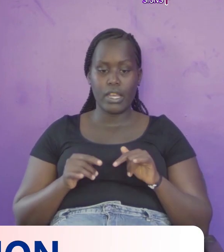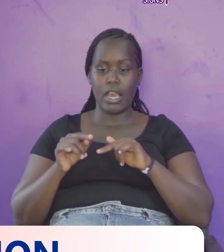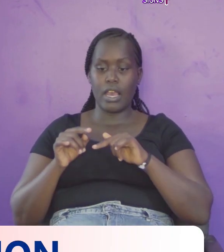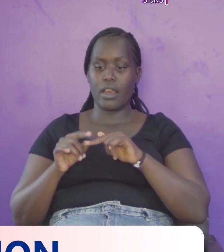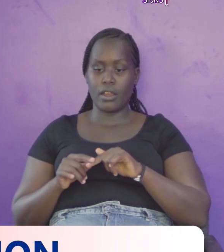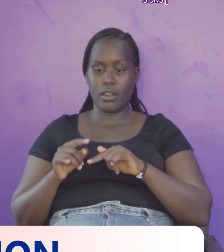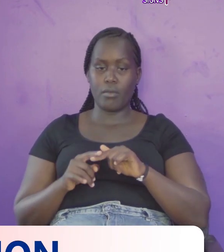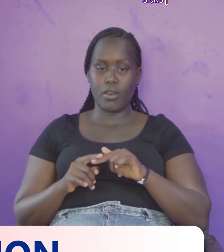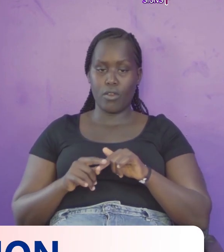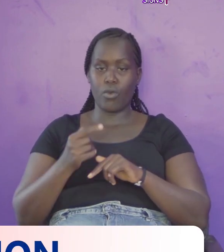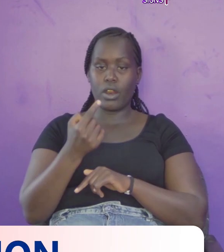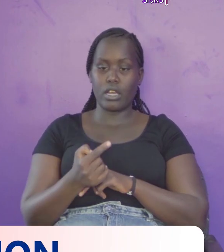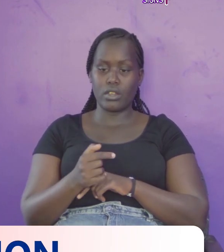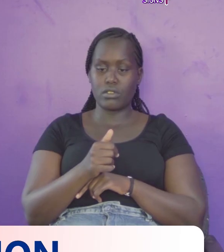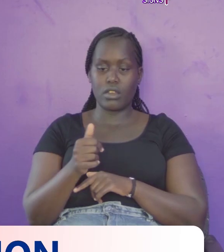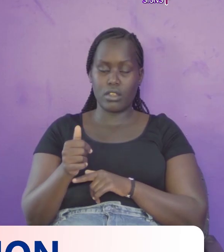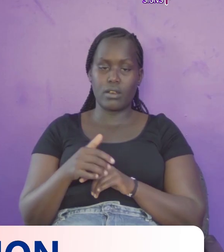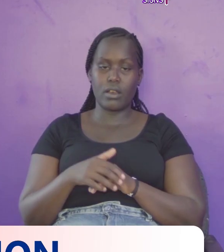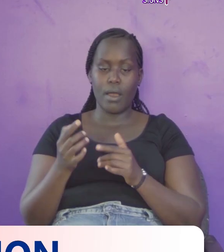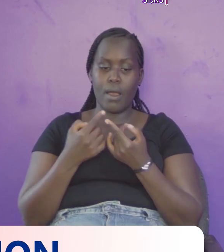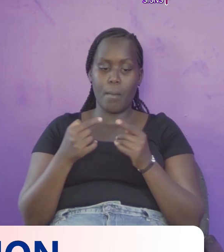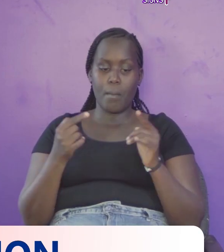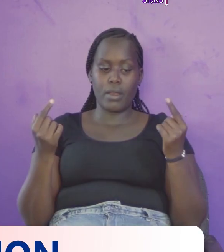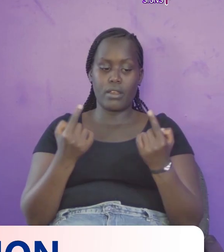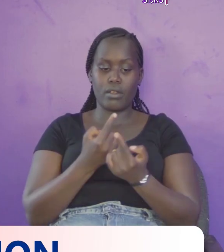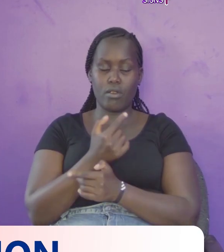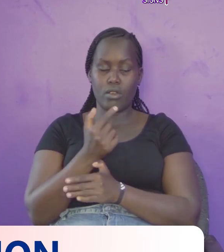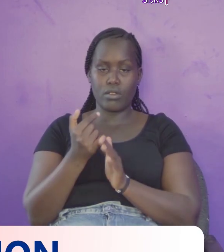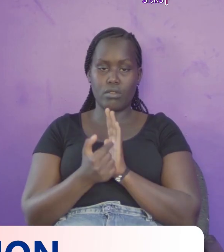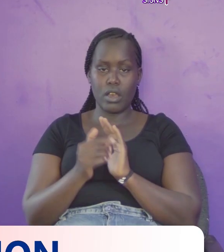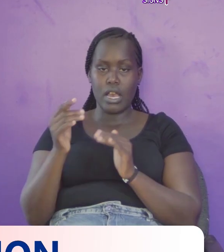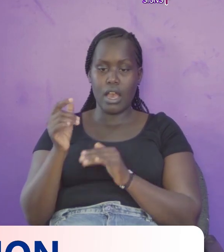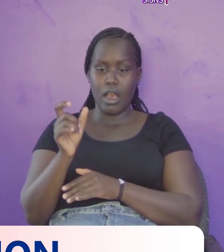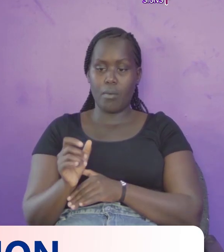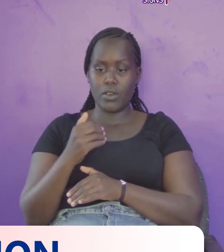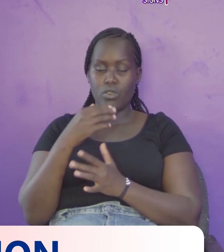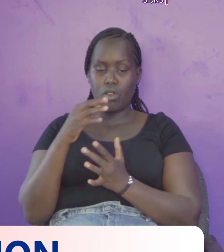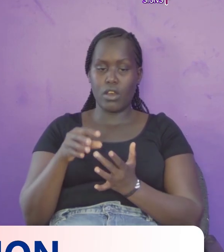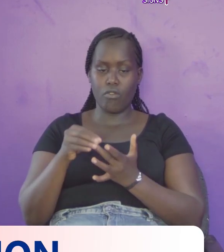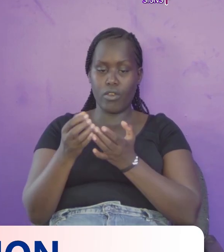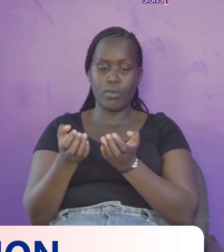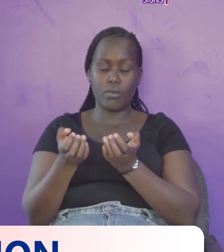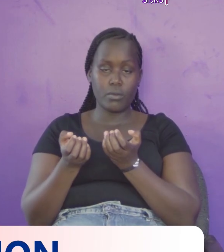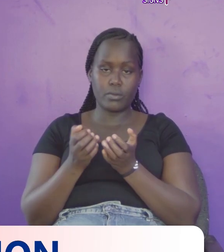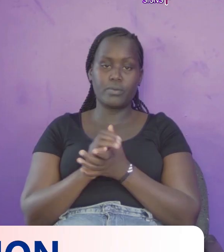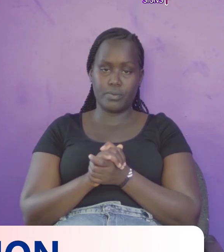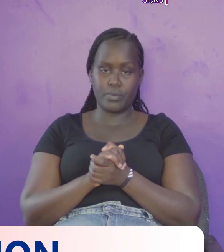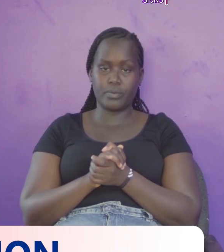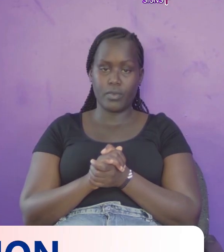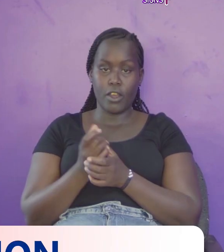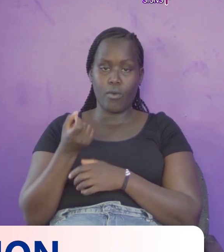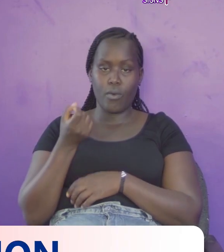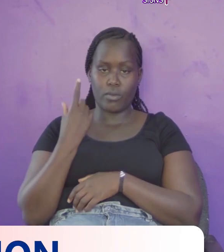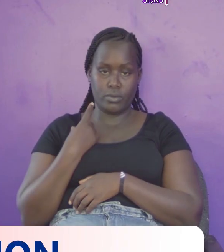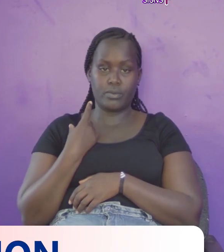one another. But the difference is someone has a unique need here. You get what I mean?